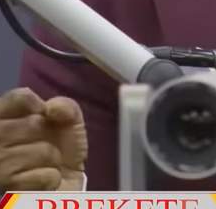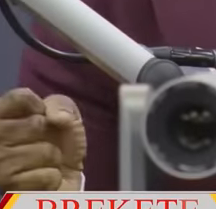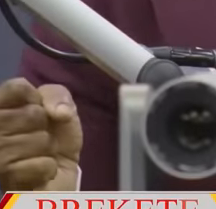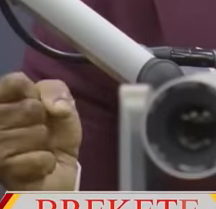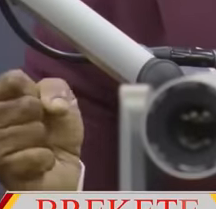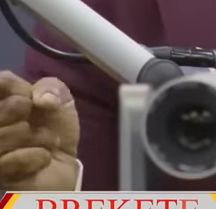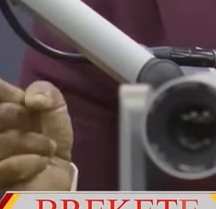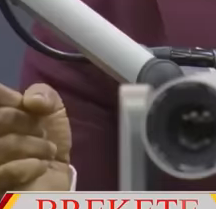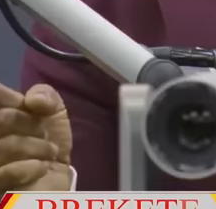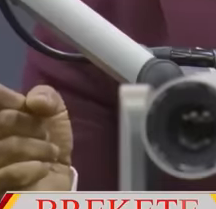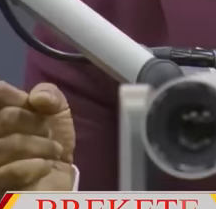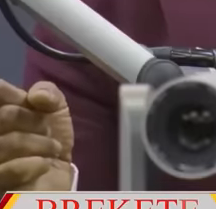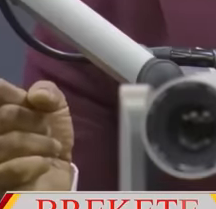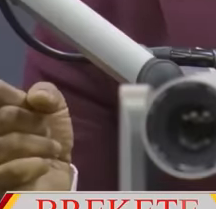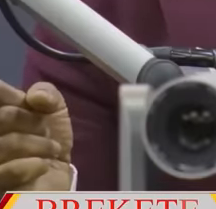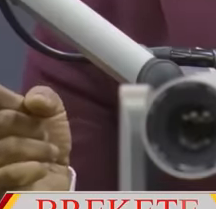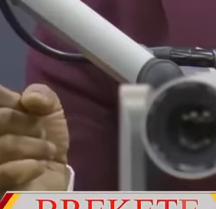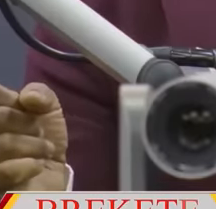First of all,